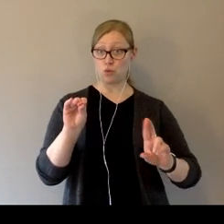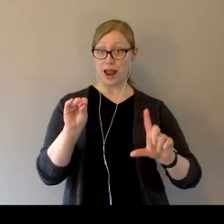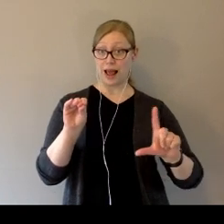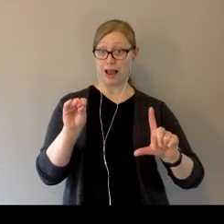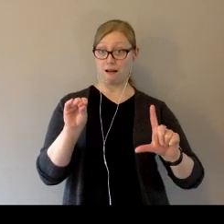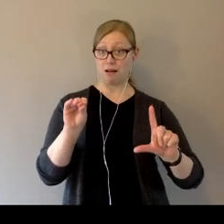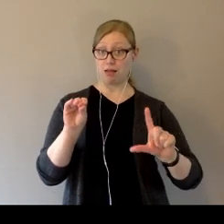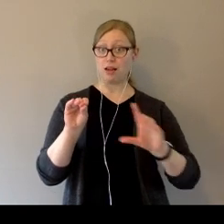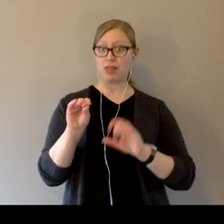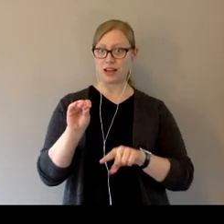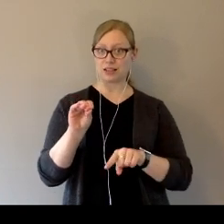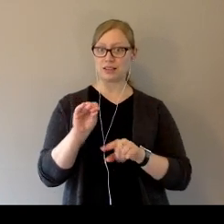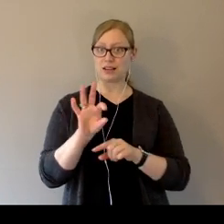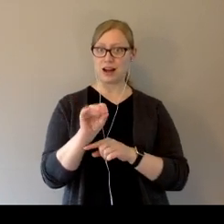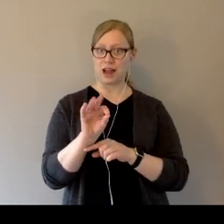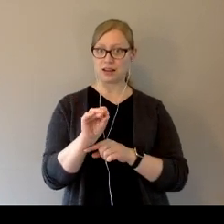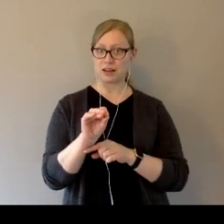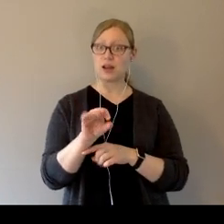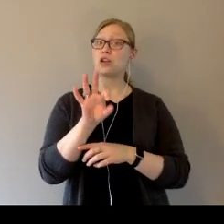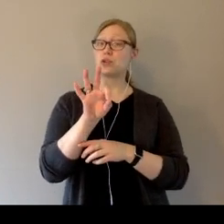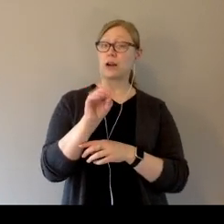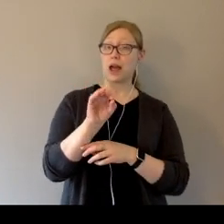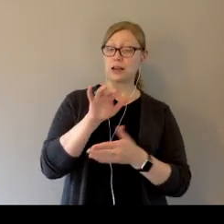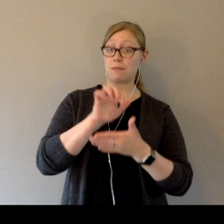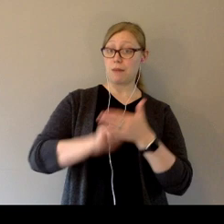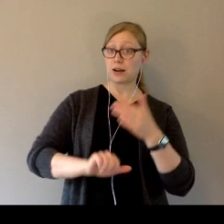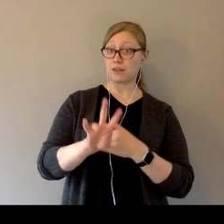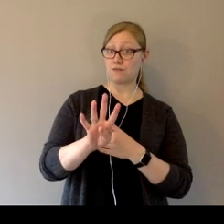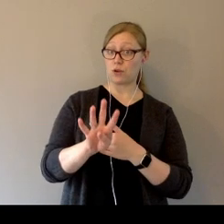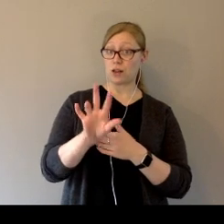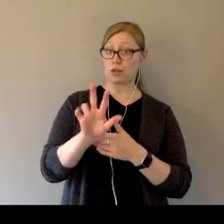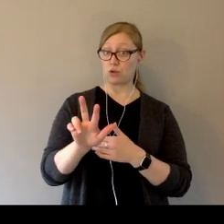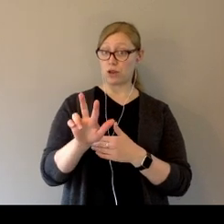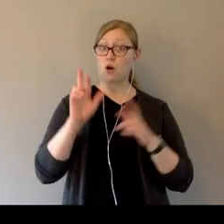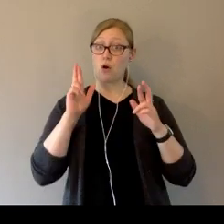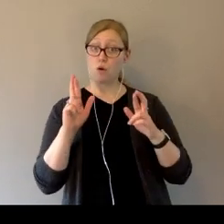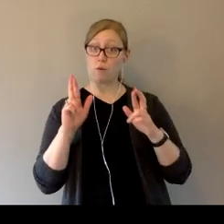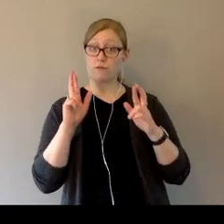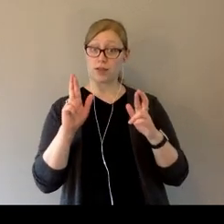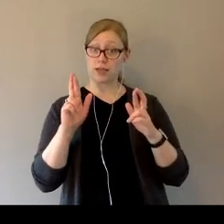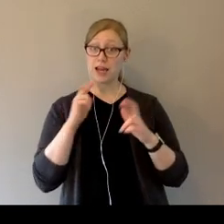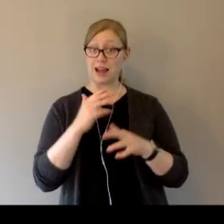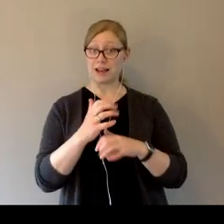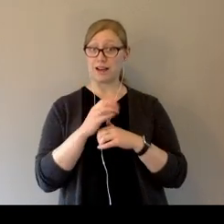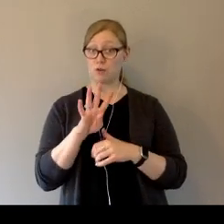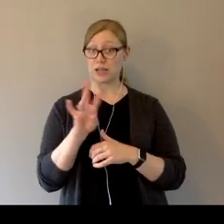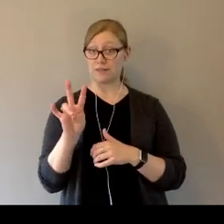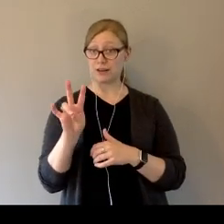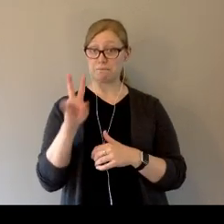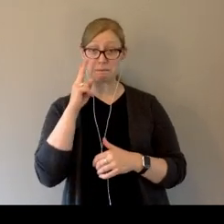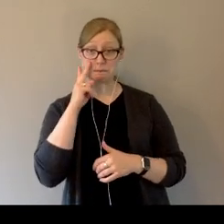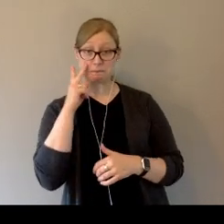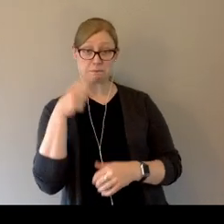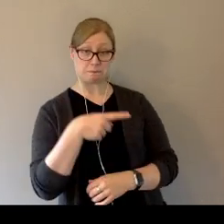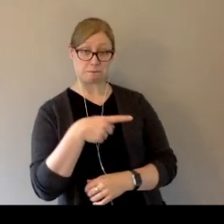and hopefully I'll get 47 here. So there'll be 10, 7, and this will be 8 and